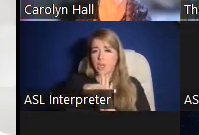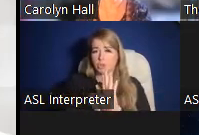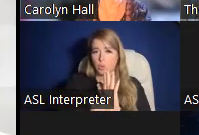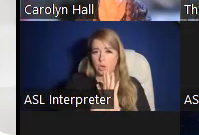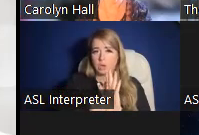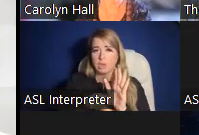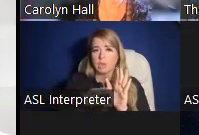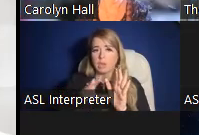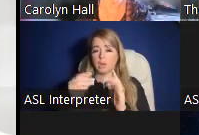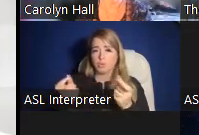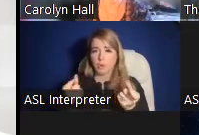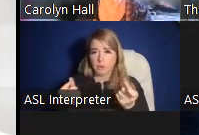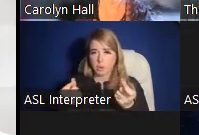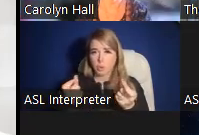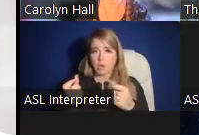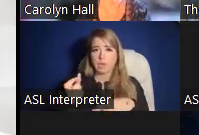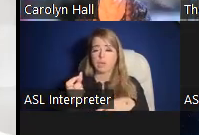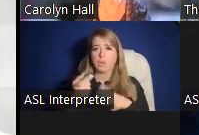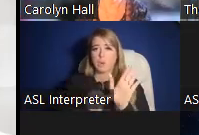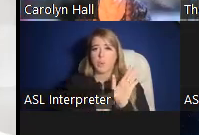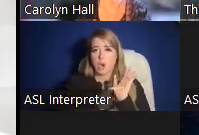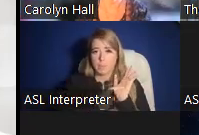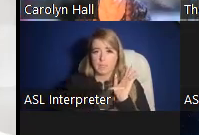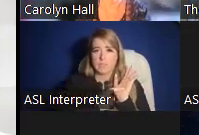or regulatory requirements,